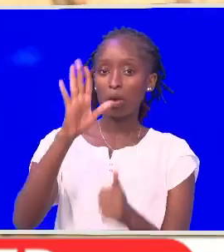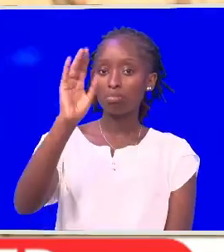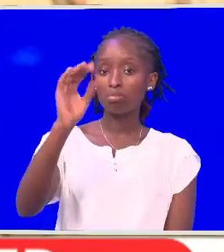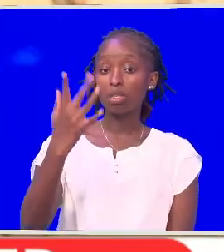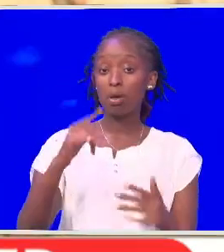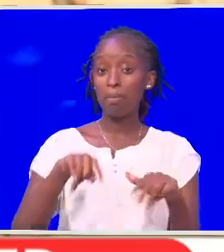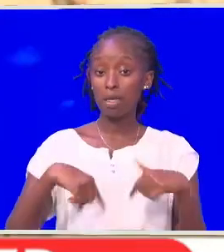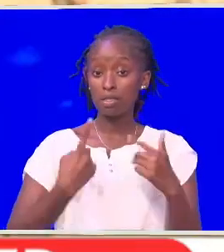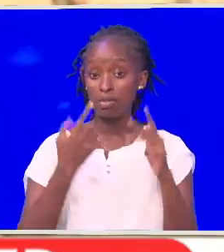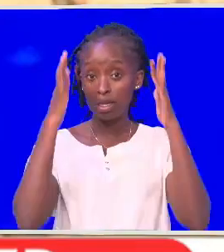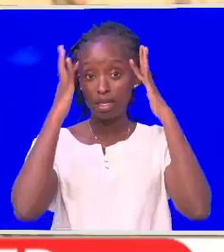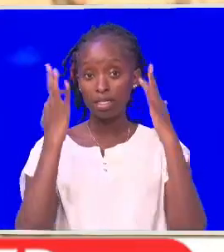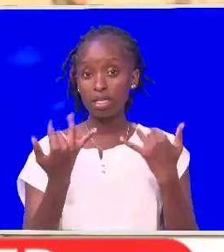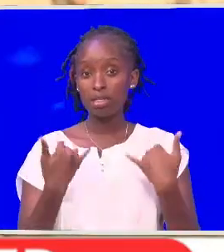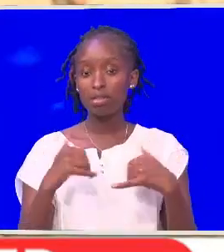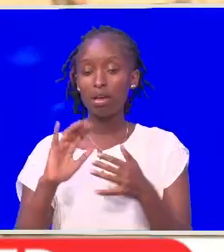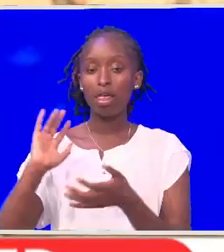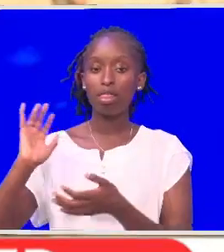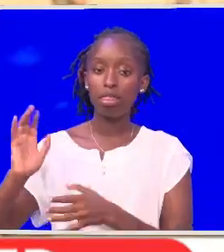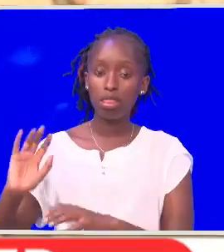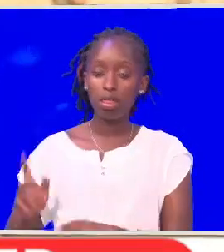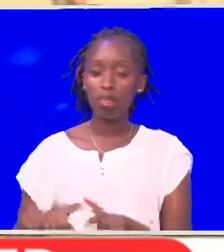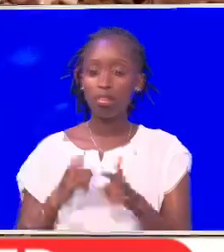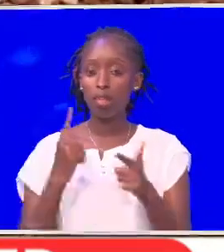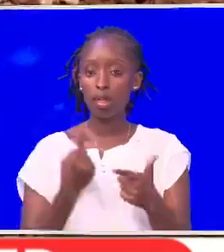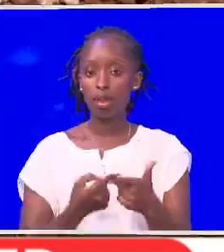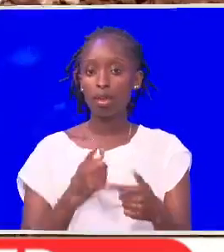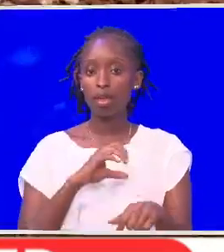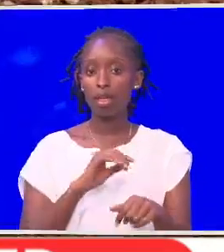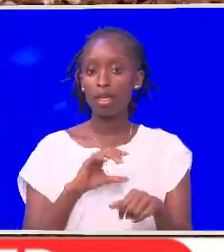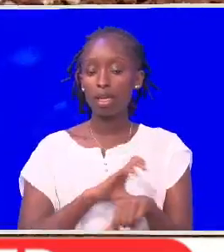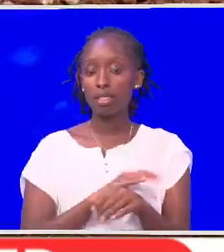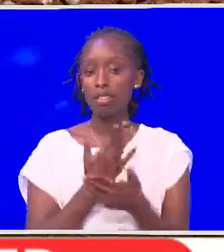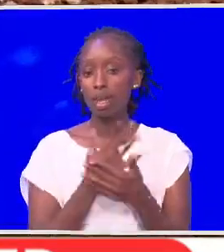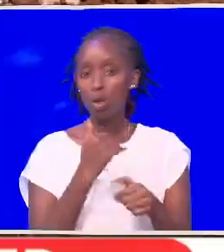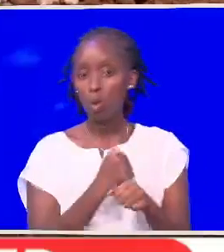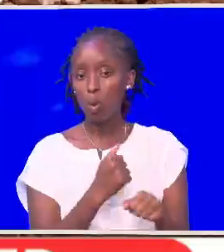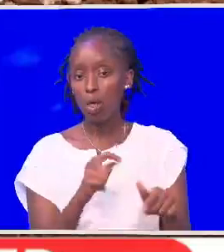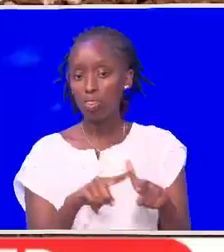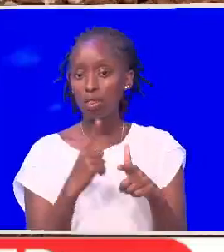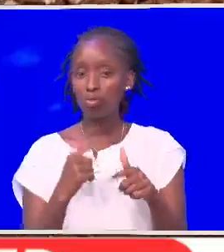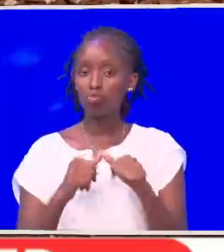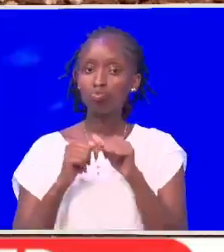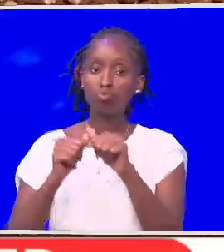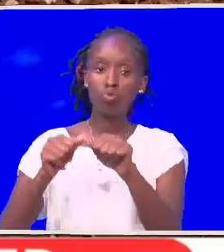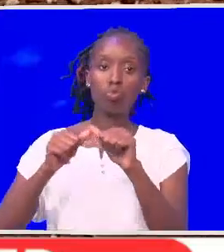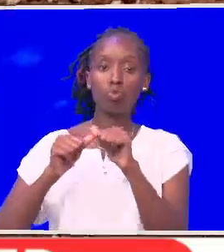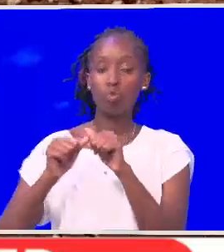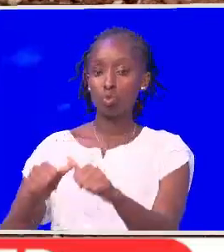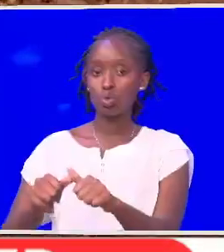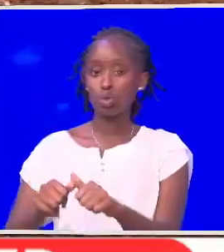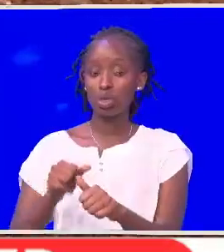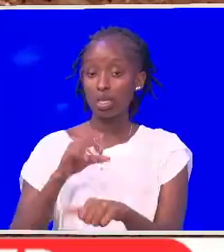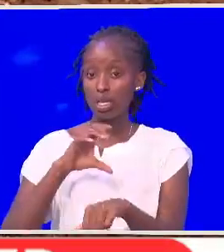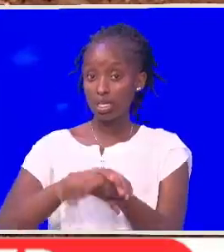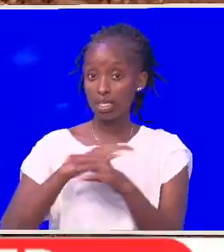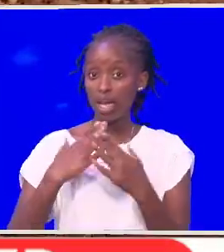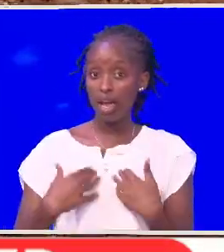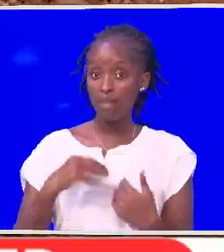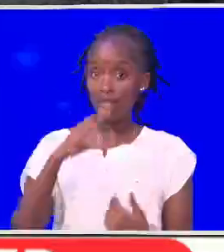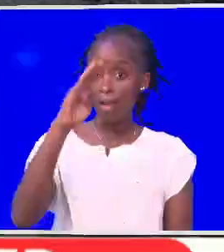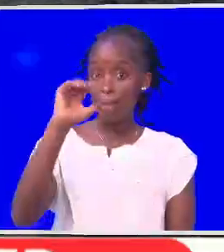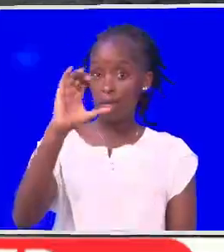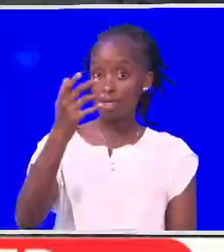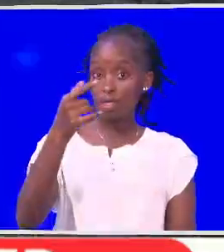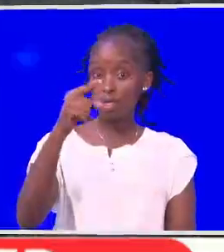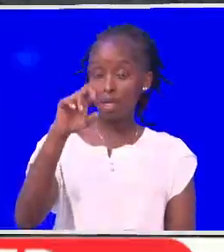kutafuta maisha na kuhaso kama ni kazi yenye tu inapatikana nafanya. Njehia is a university graduate having attained a bachelor's degree in human resource and